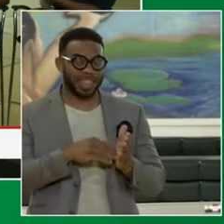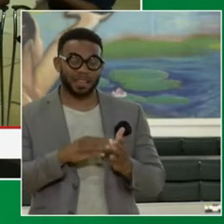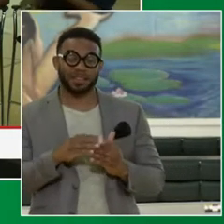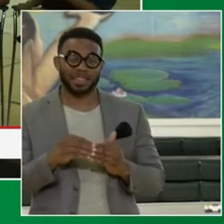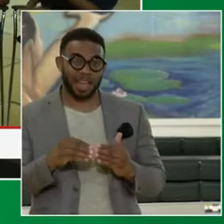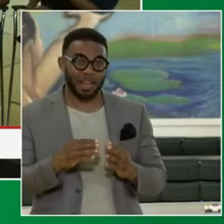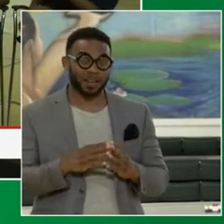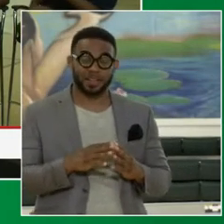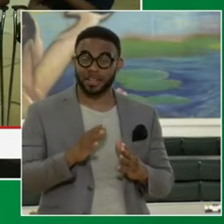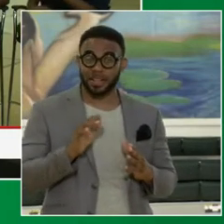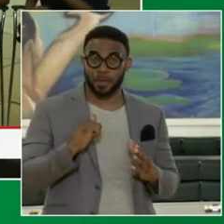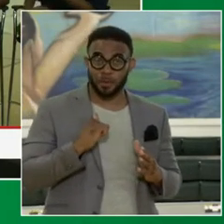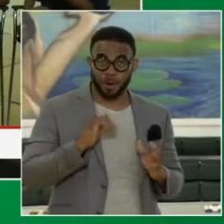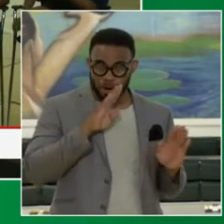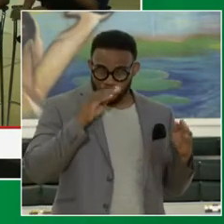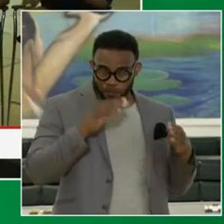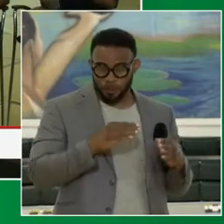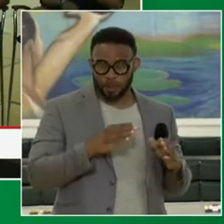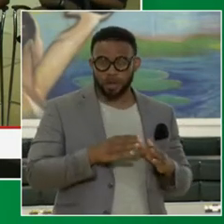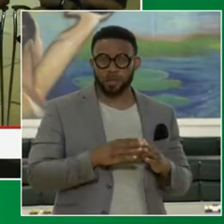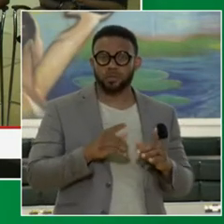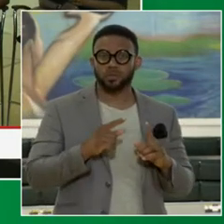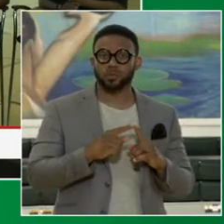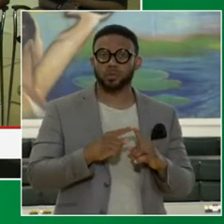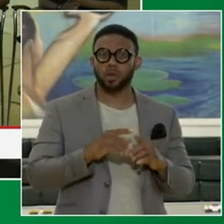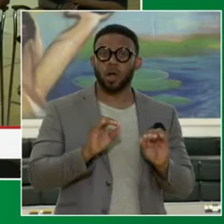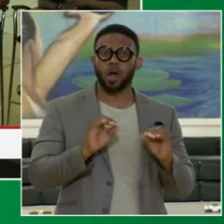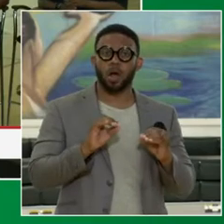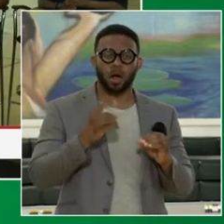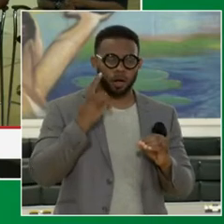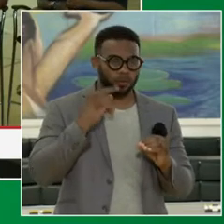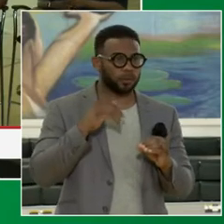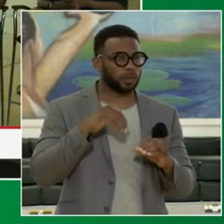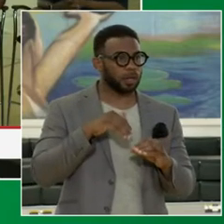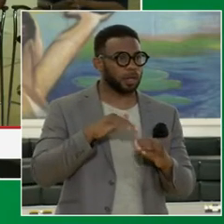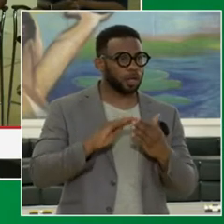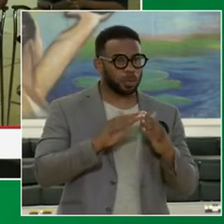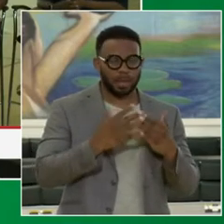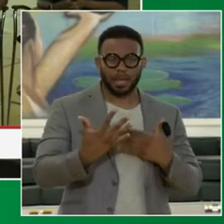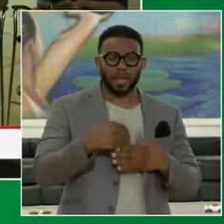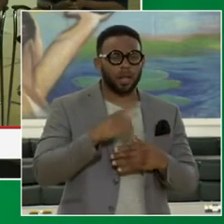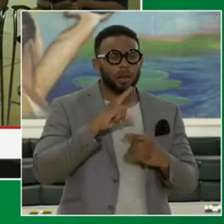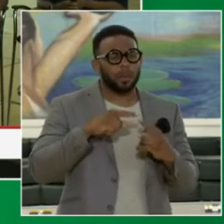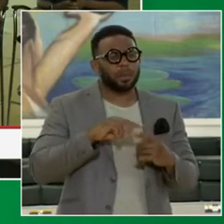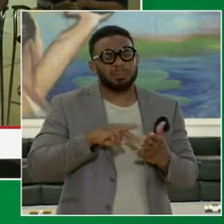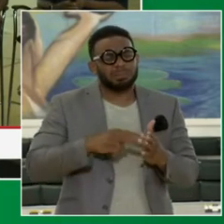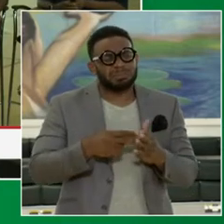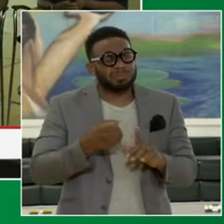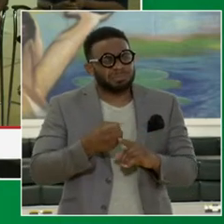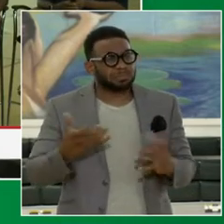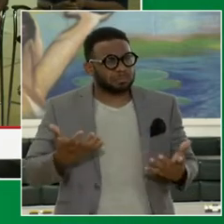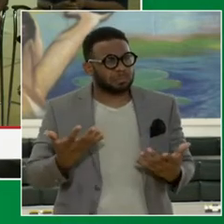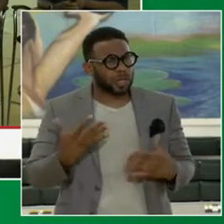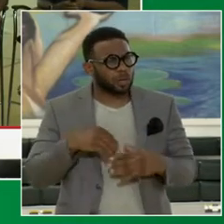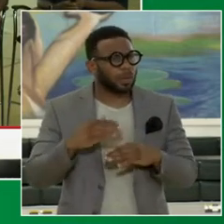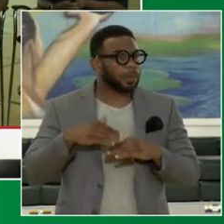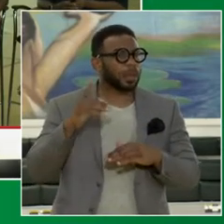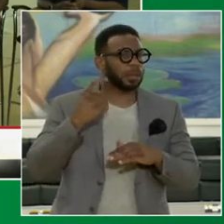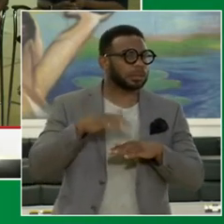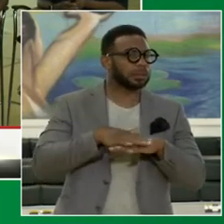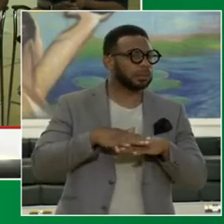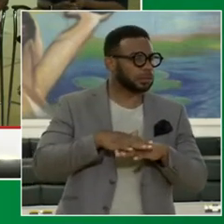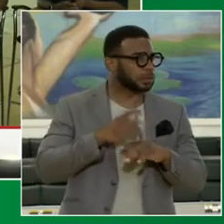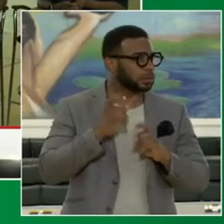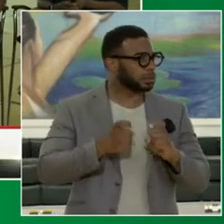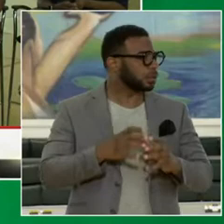$906,000 that we're highlighting to the Office of Neighborhood Safety Engagement. Talk to us about what some of that includes beyond just